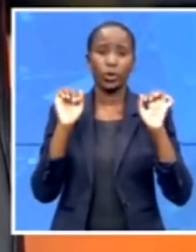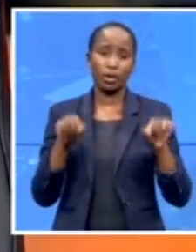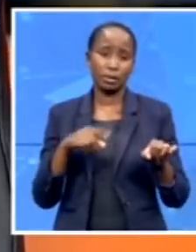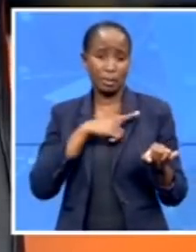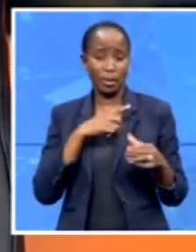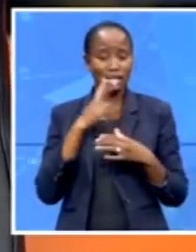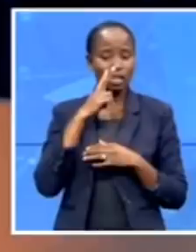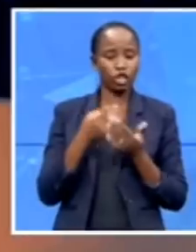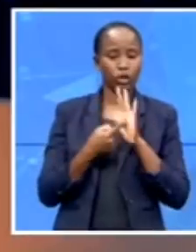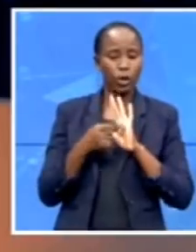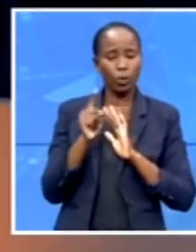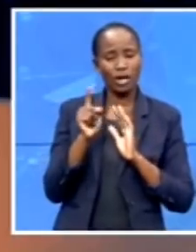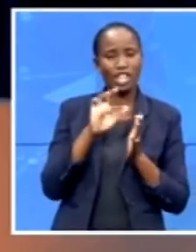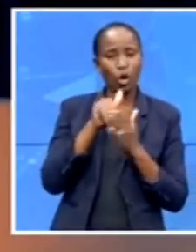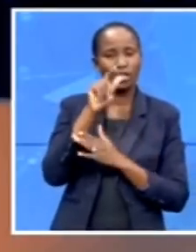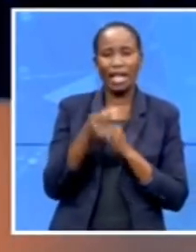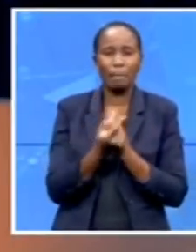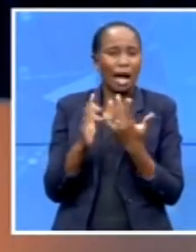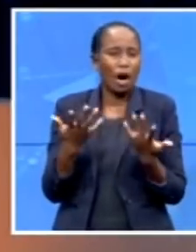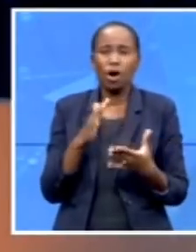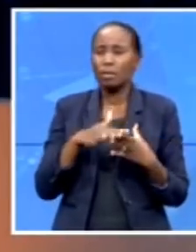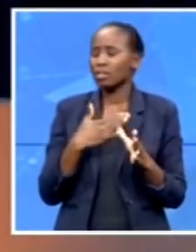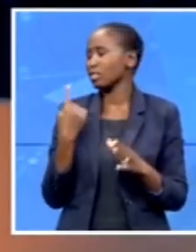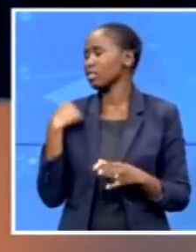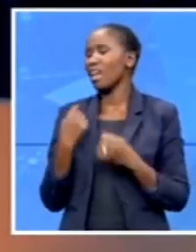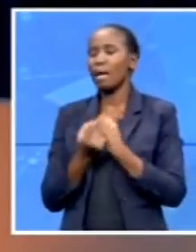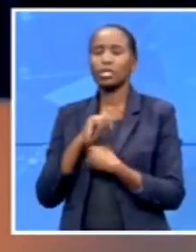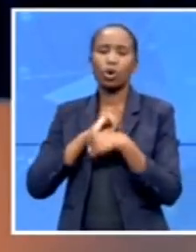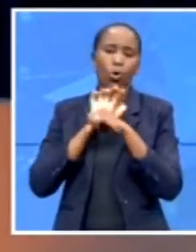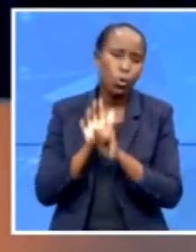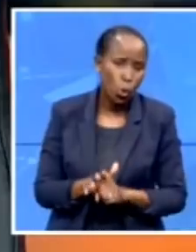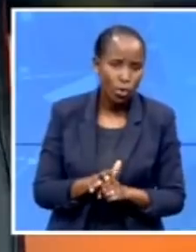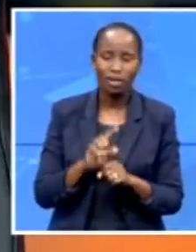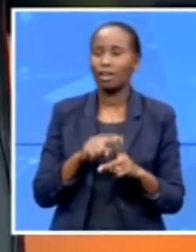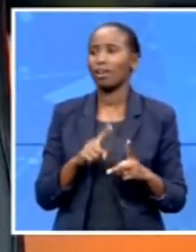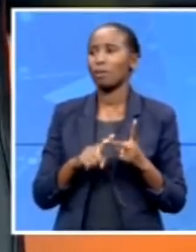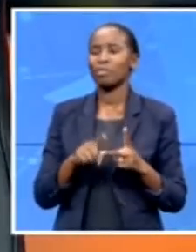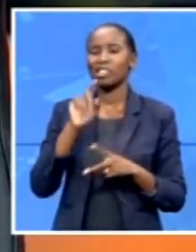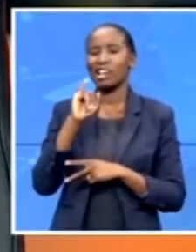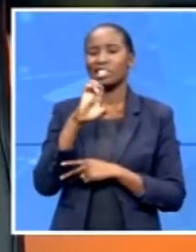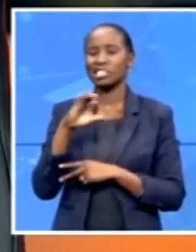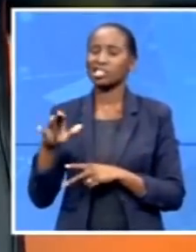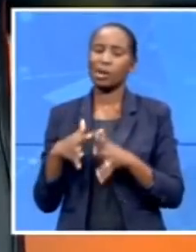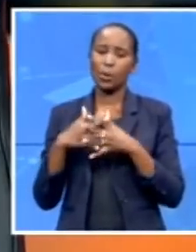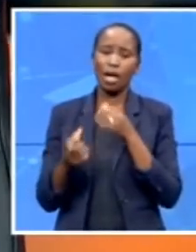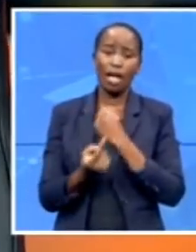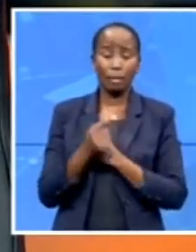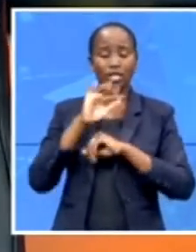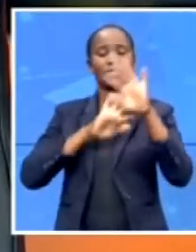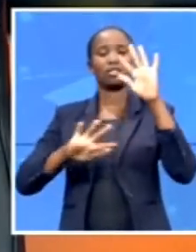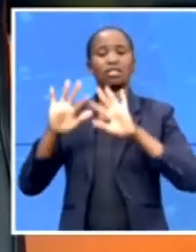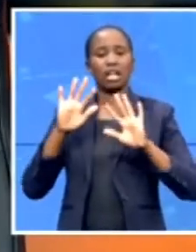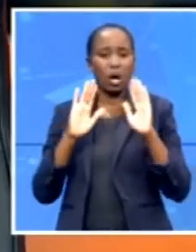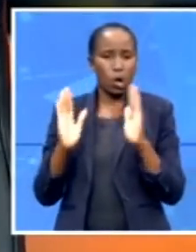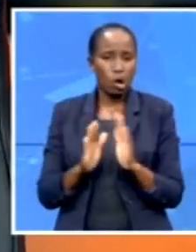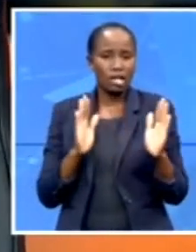there were a few snags and hiccups with the Electoral Commission and organizing it. Political parties' campaigns didn't